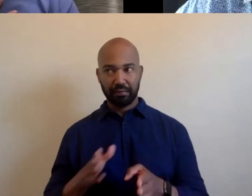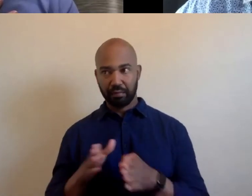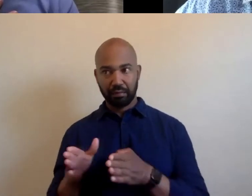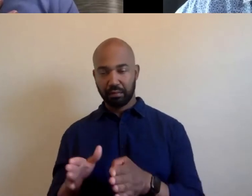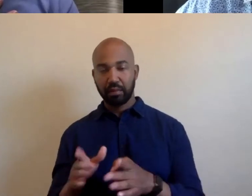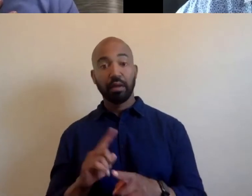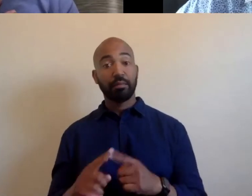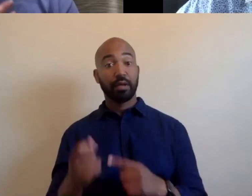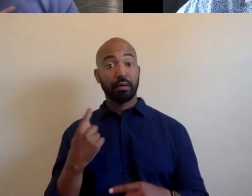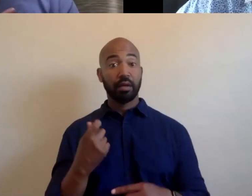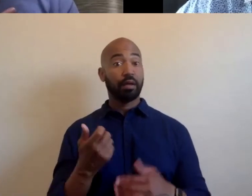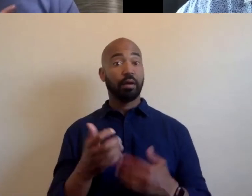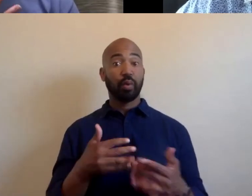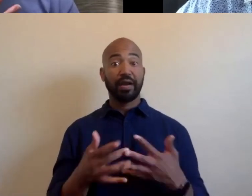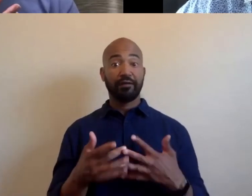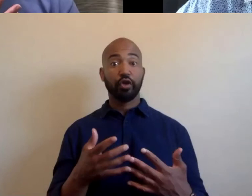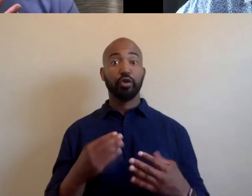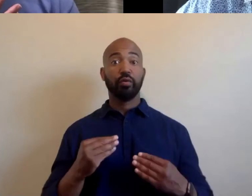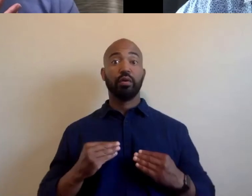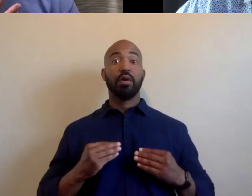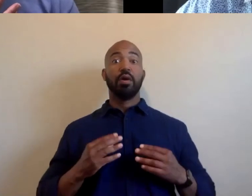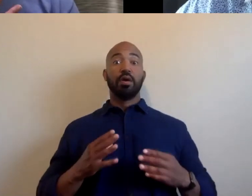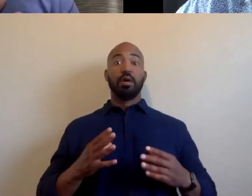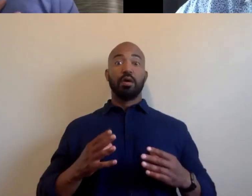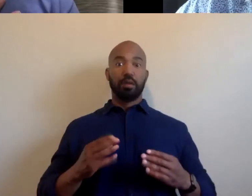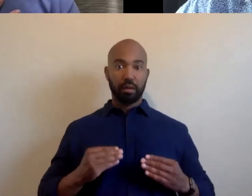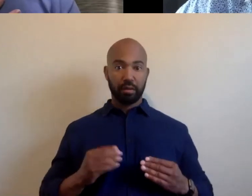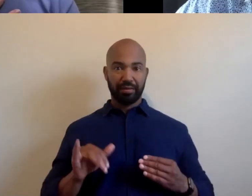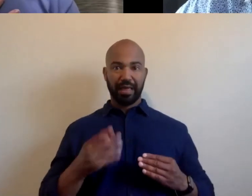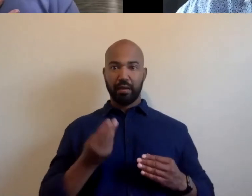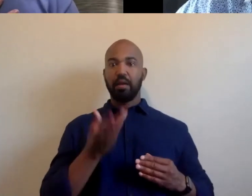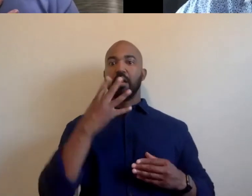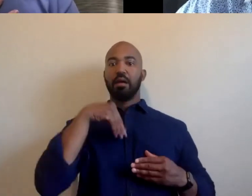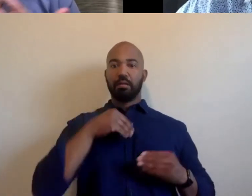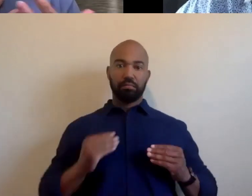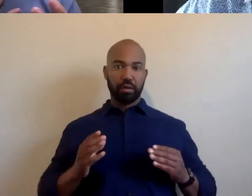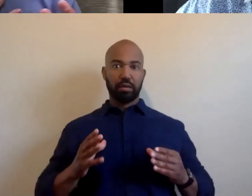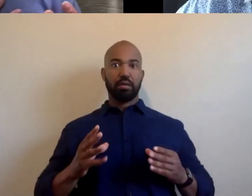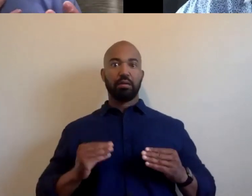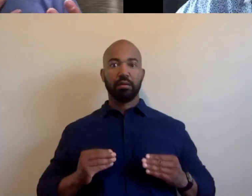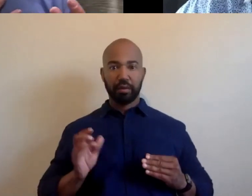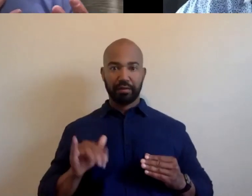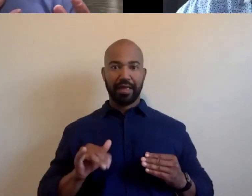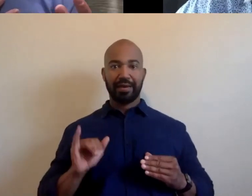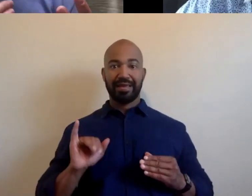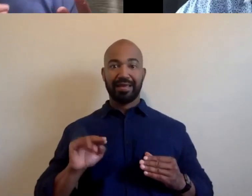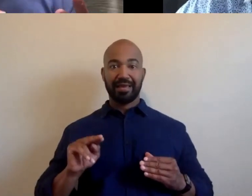inhaling into your lungs could ultimately damage that. So, and it's not just,